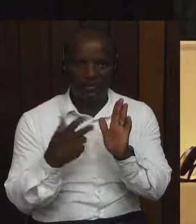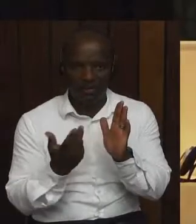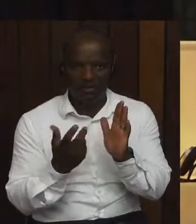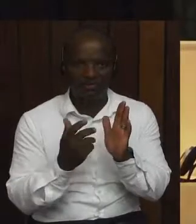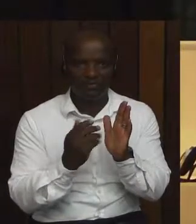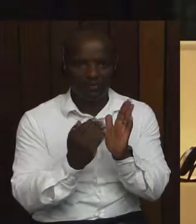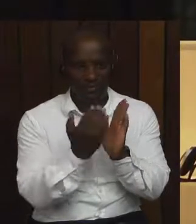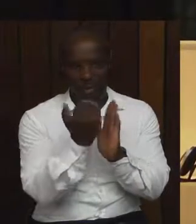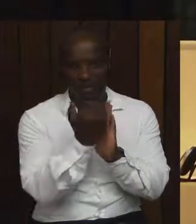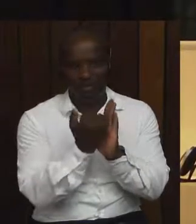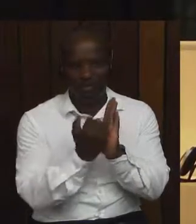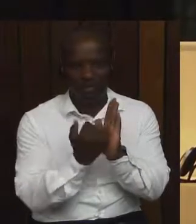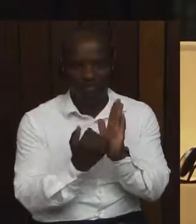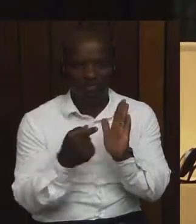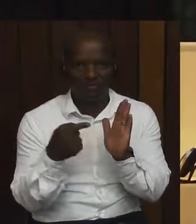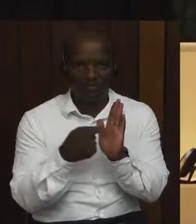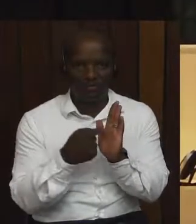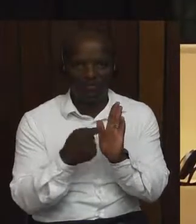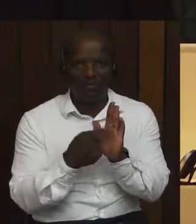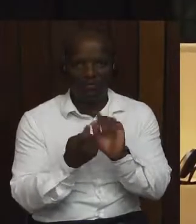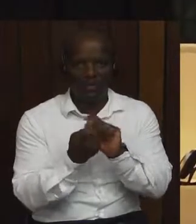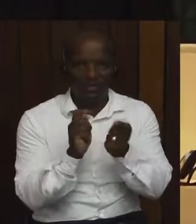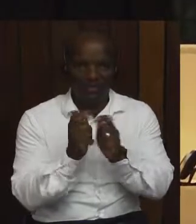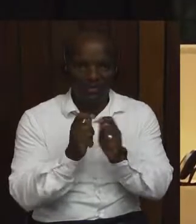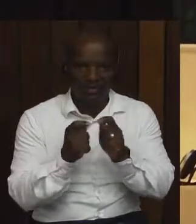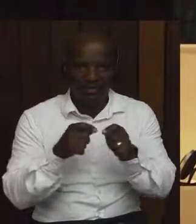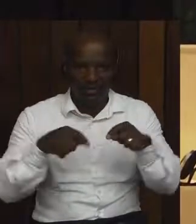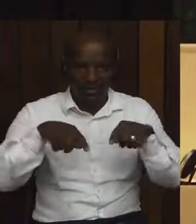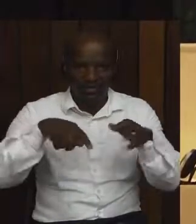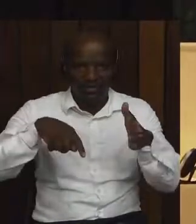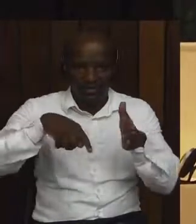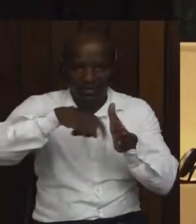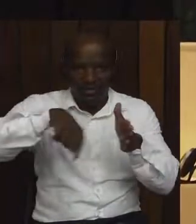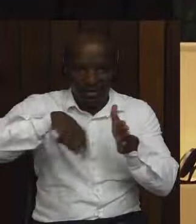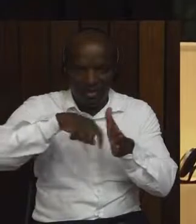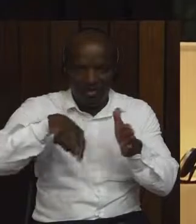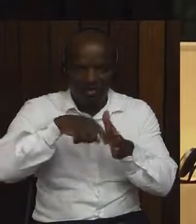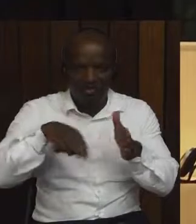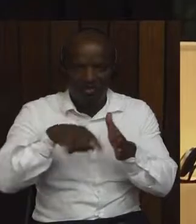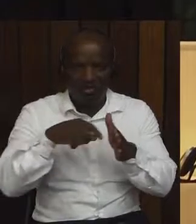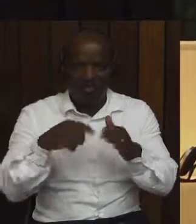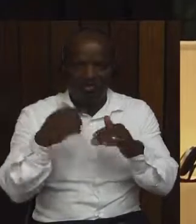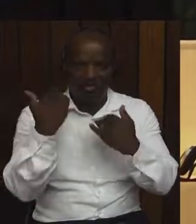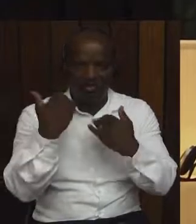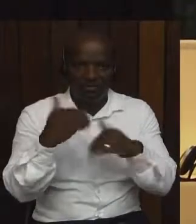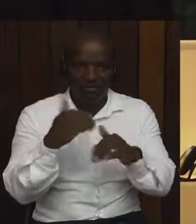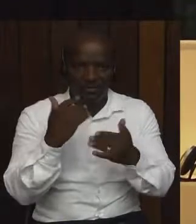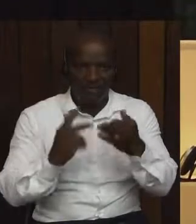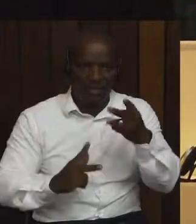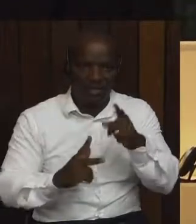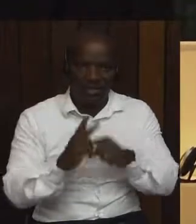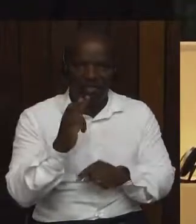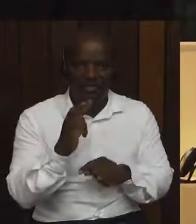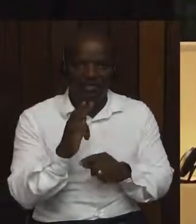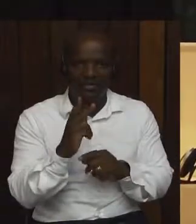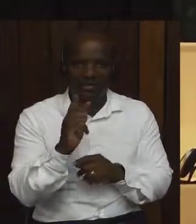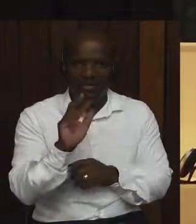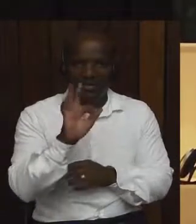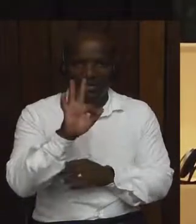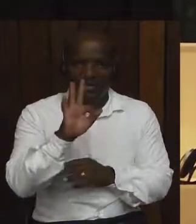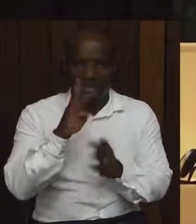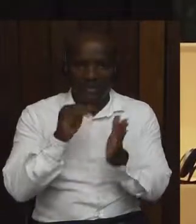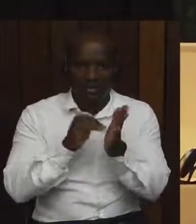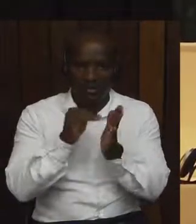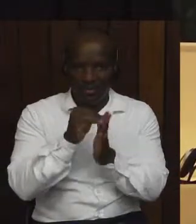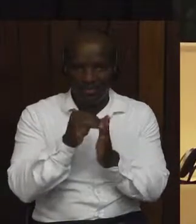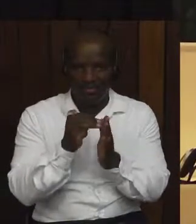program, and during this adjustment period, it was cut by 3 million. That's the percentage